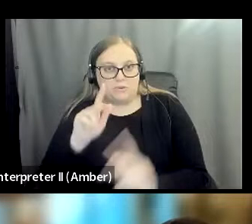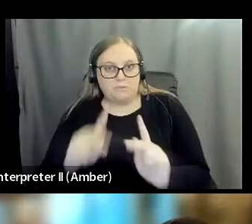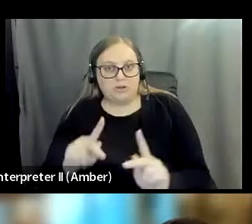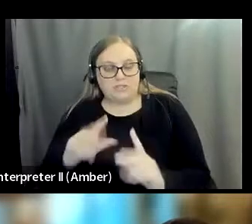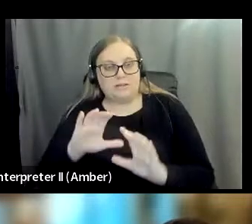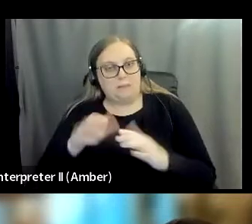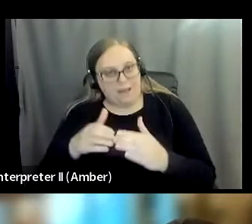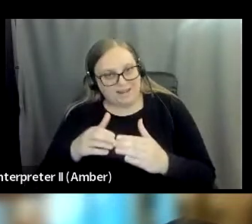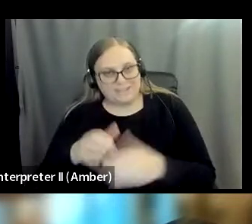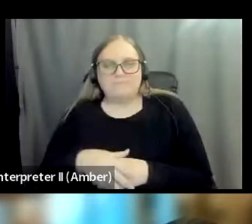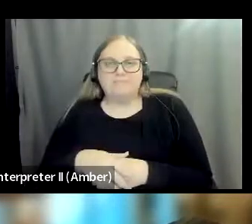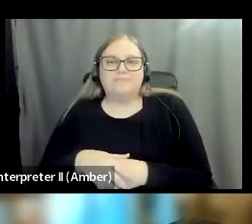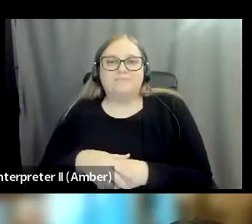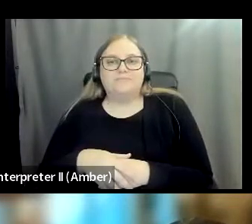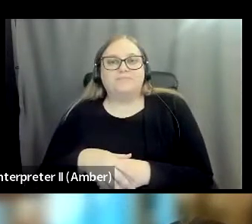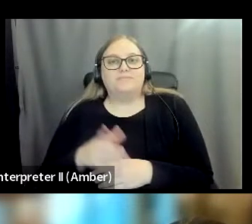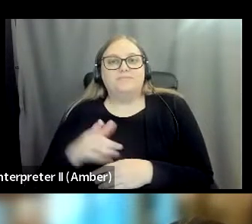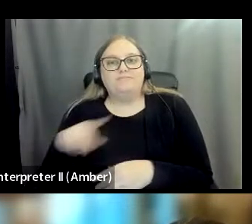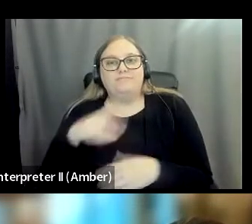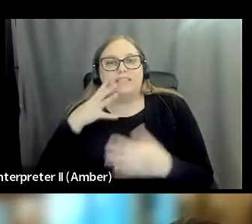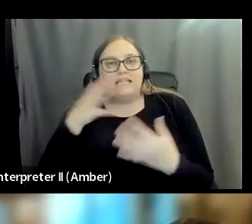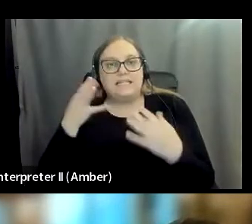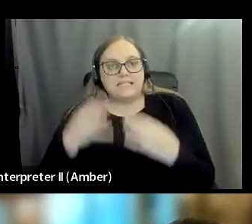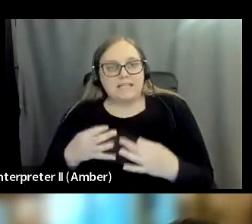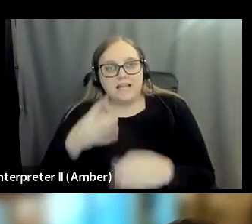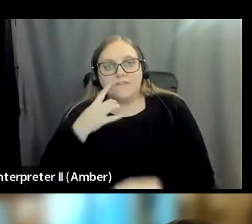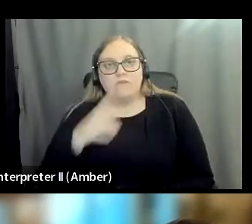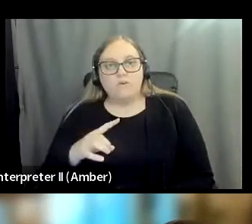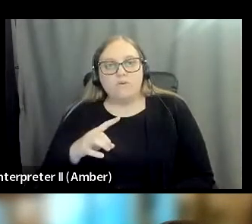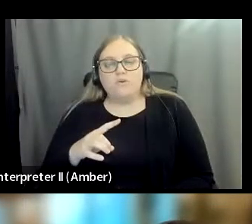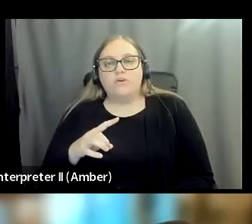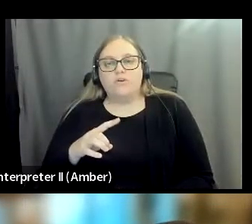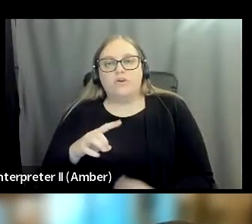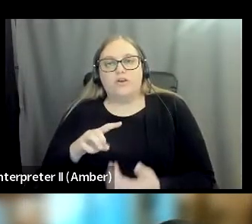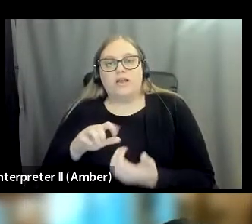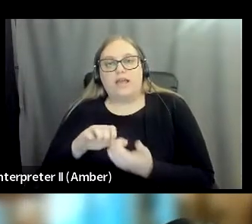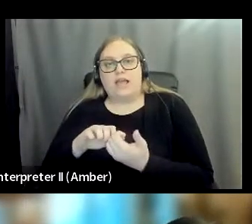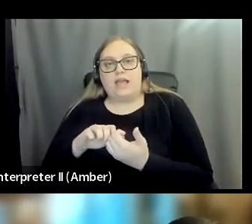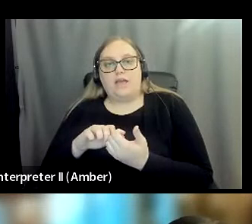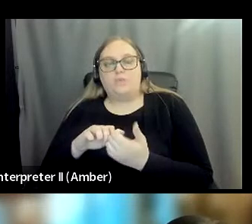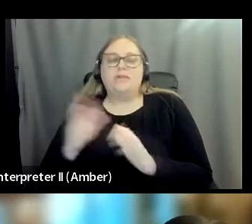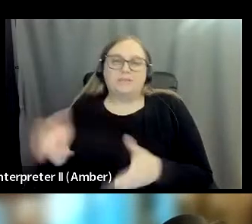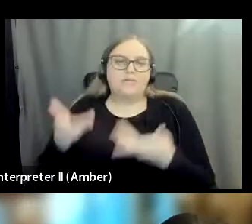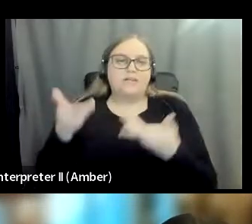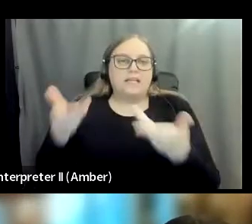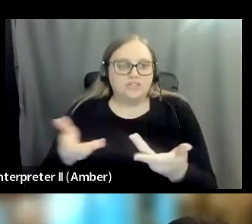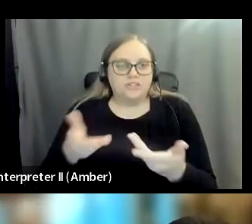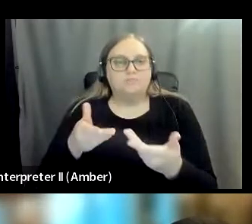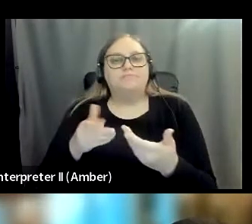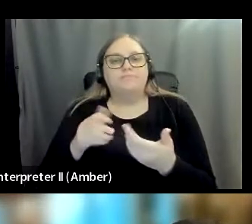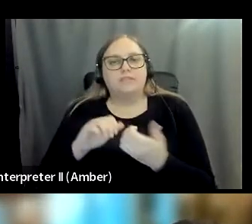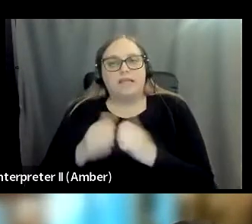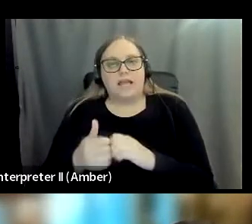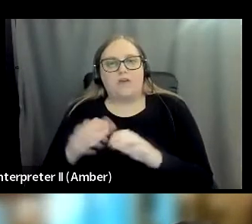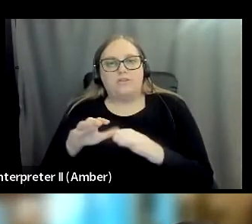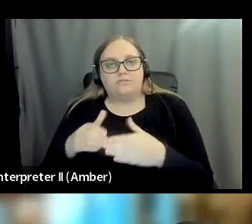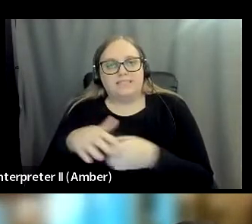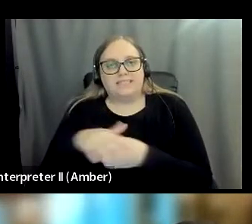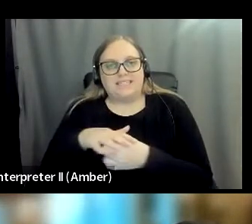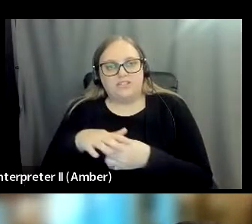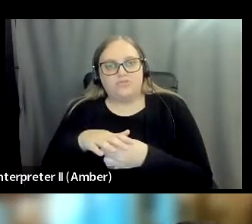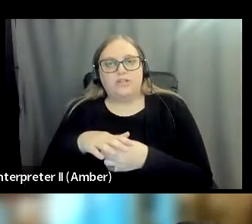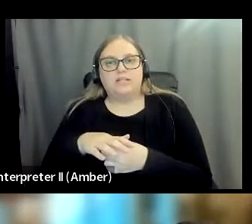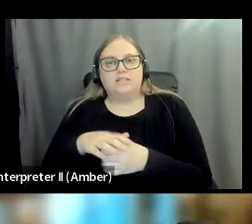body who decides on how the district makes recommendations on how the district is